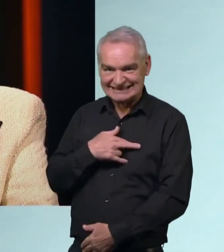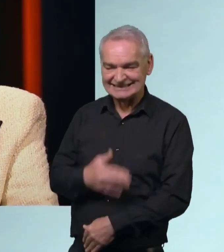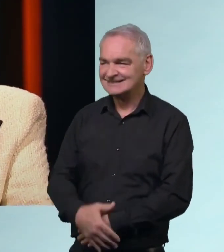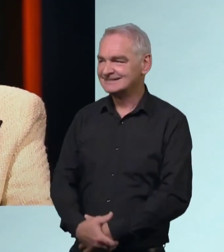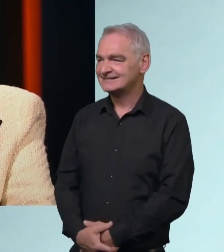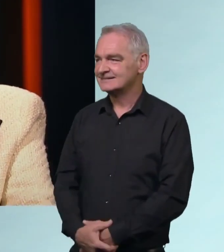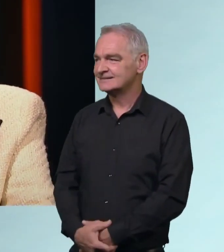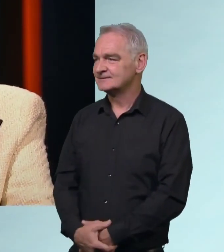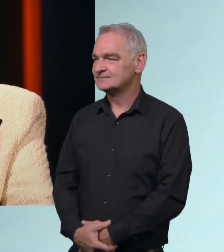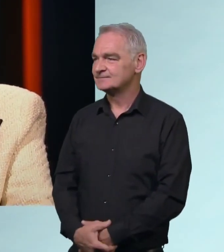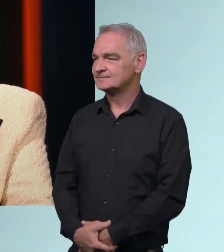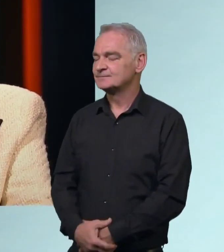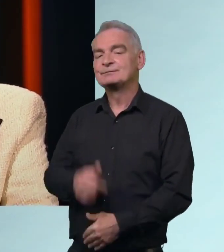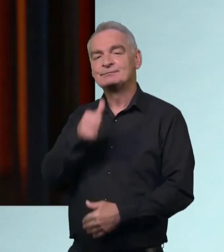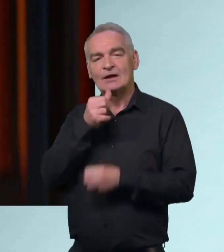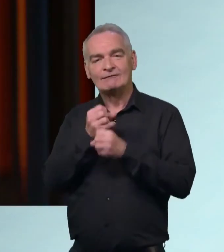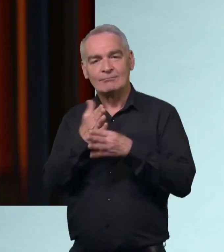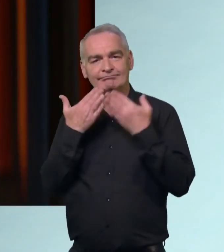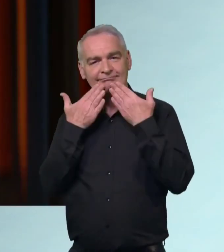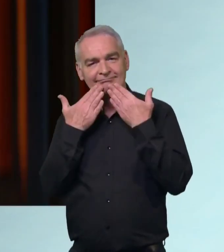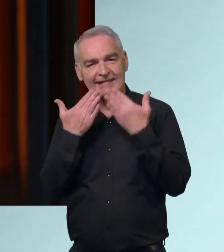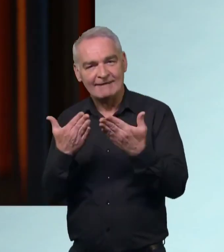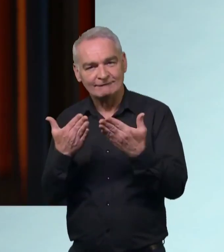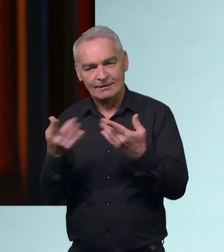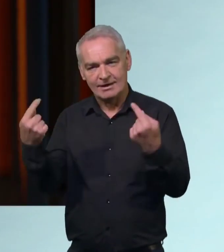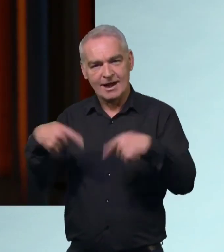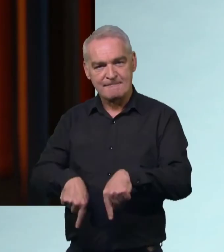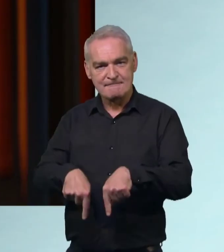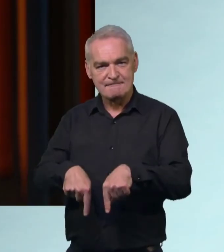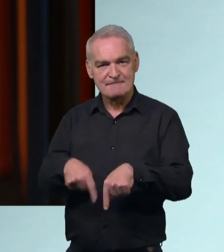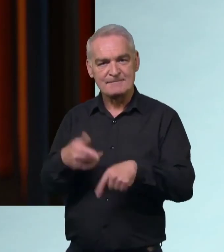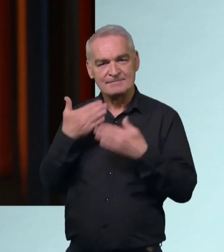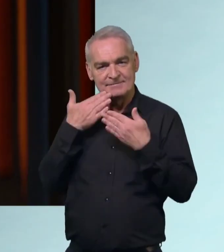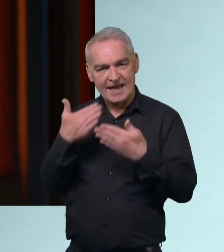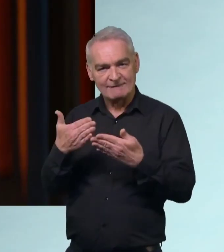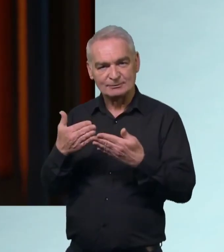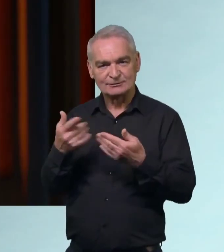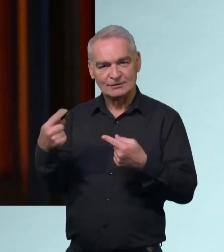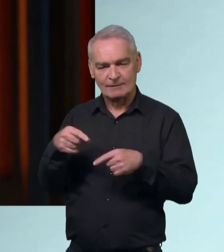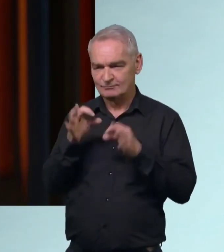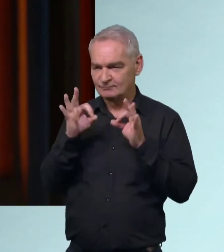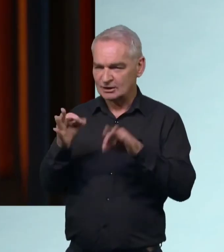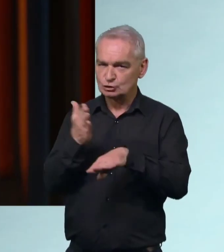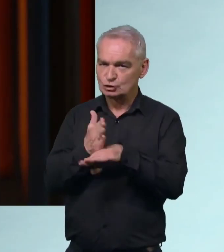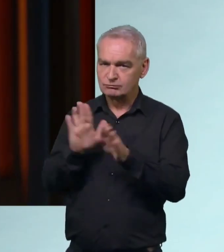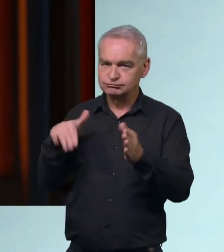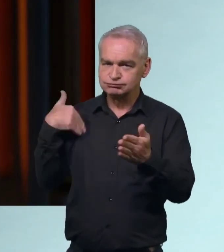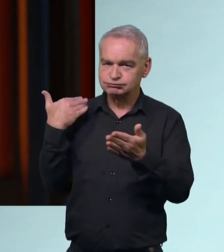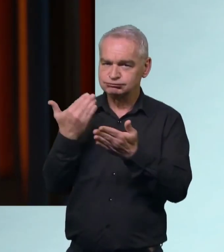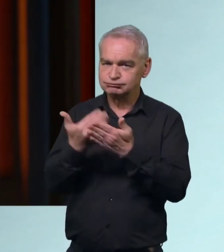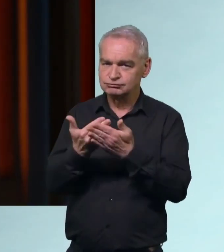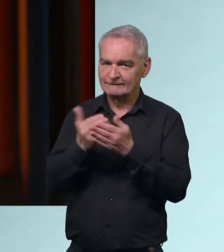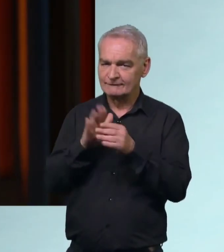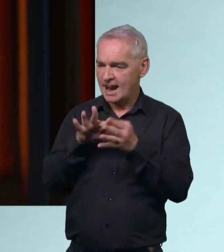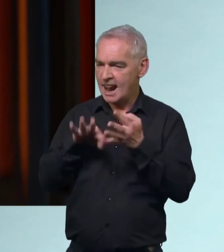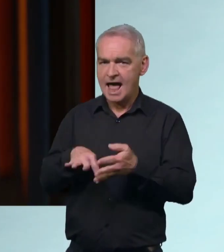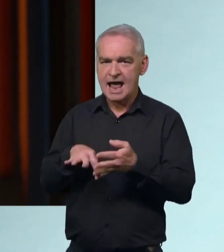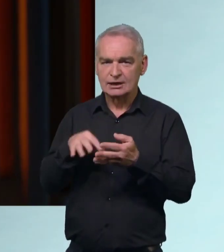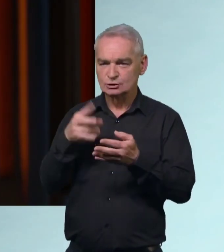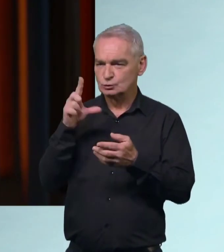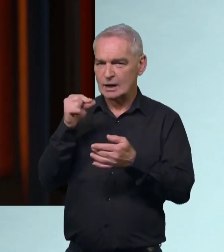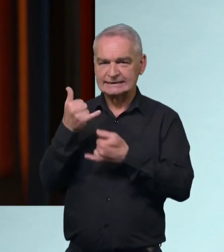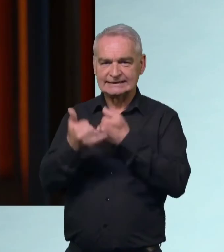Two things. First of all, thank you very much for coming on to the show. But secondly, thank you very, very much for all the fantastic work